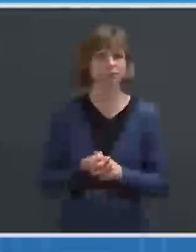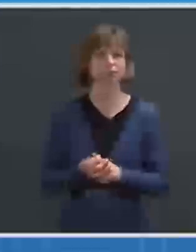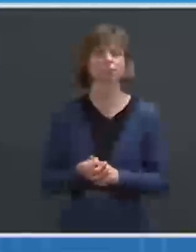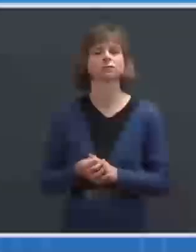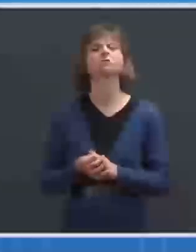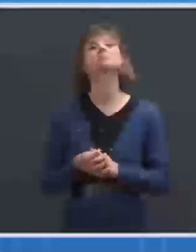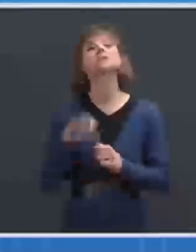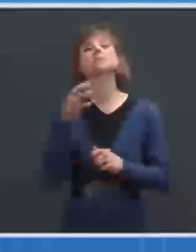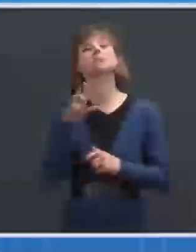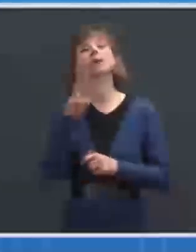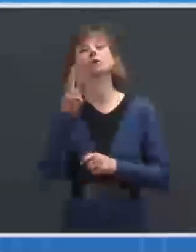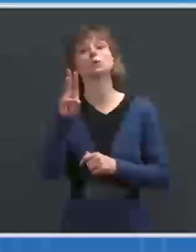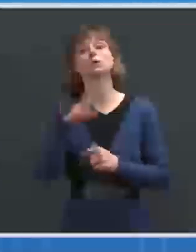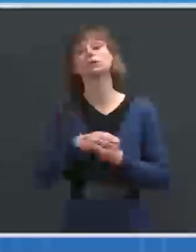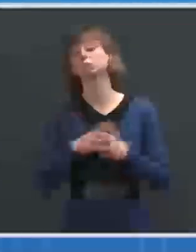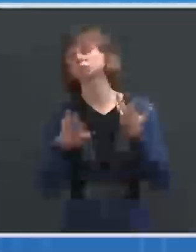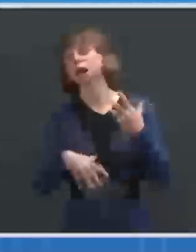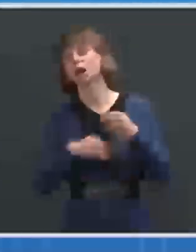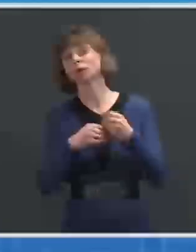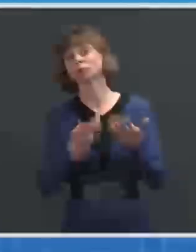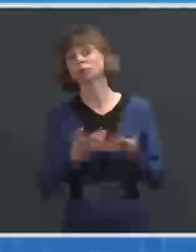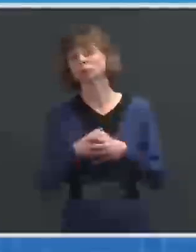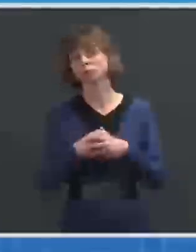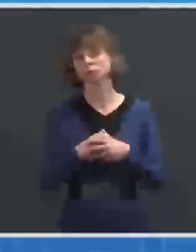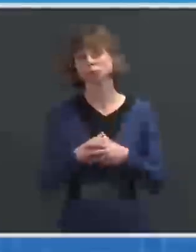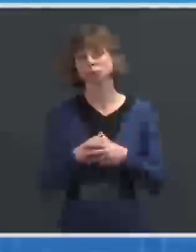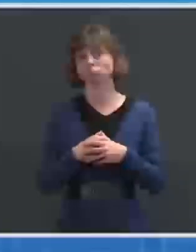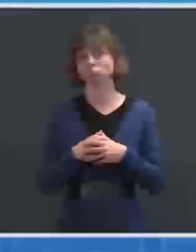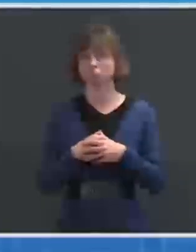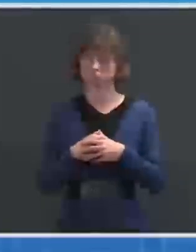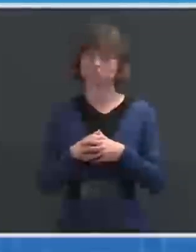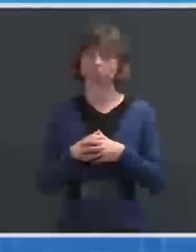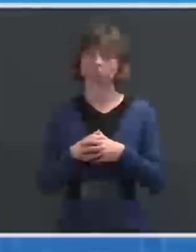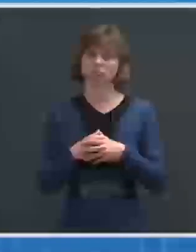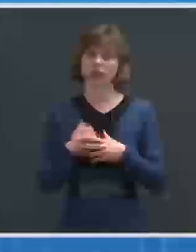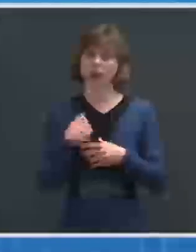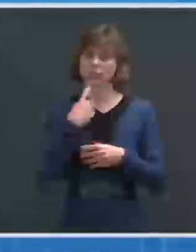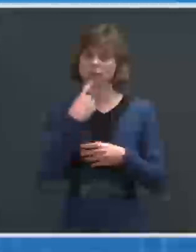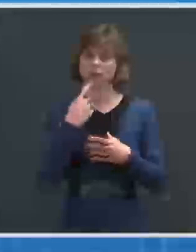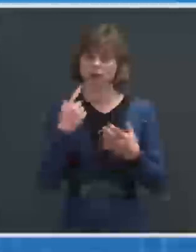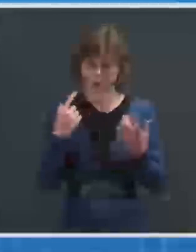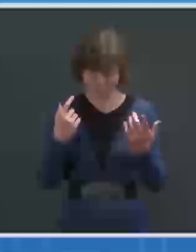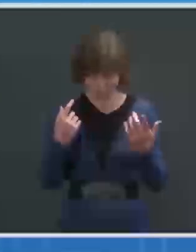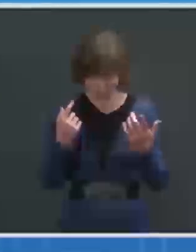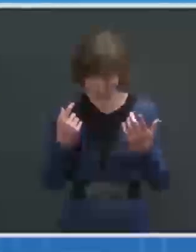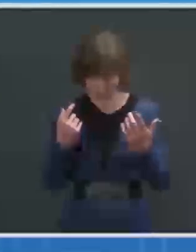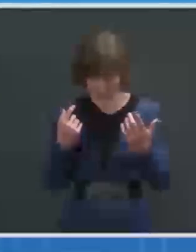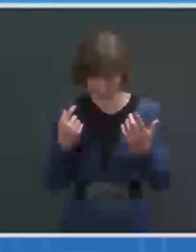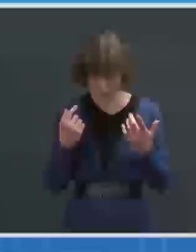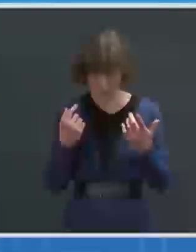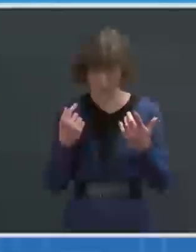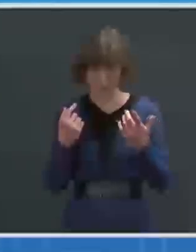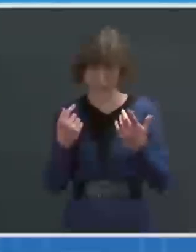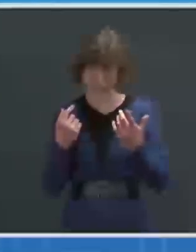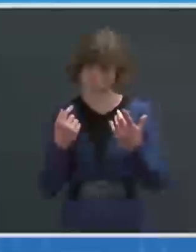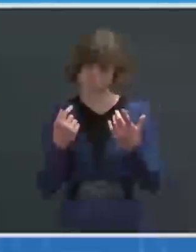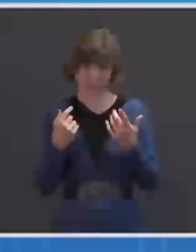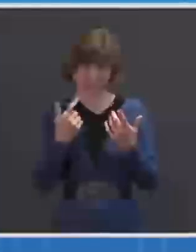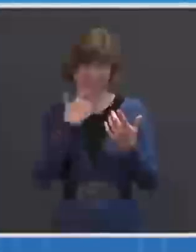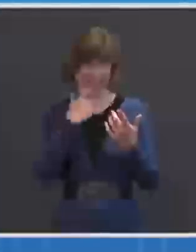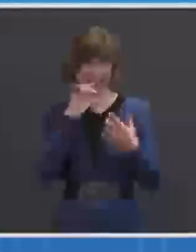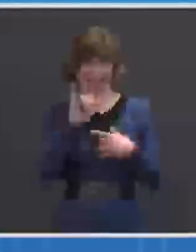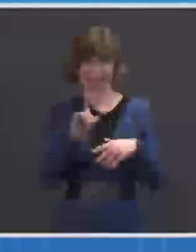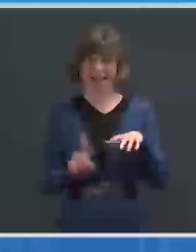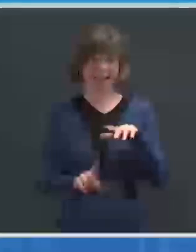Dr. Walensky, anything to add there? I would just say we know that early studies actually show that these variants could emerge in a